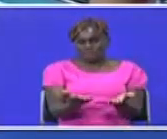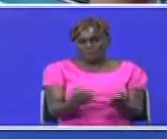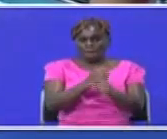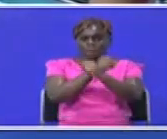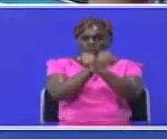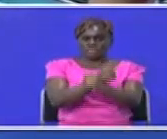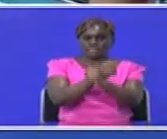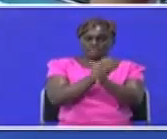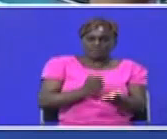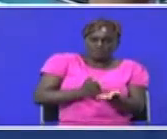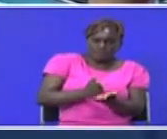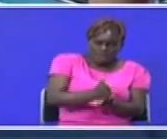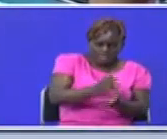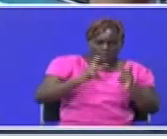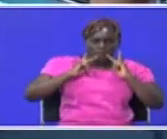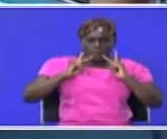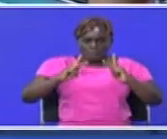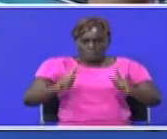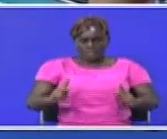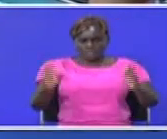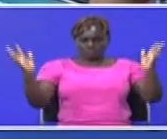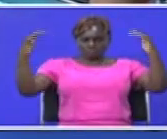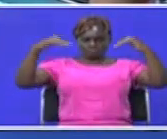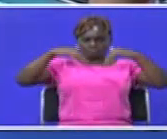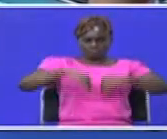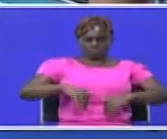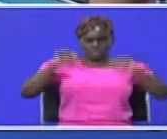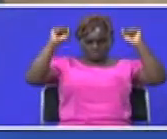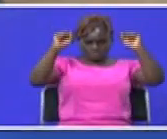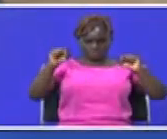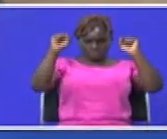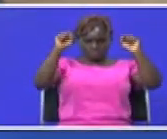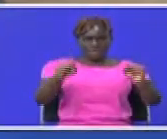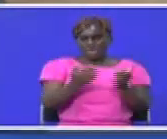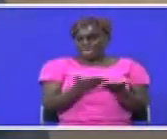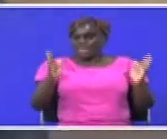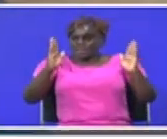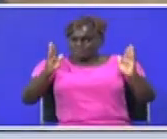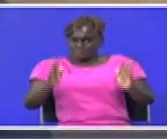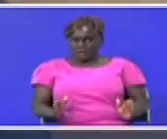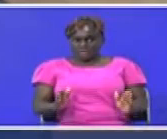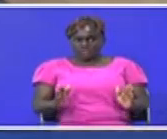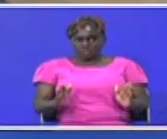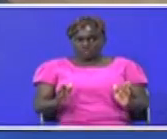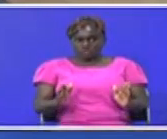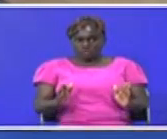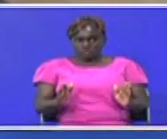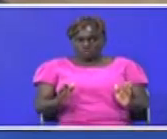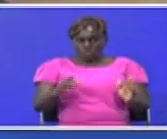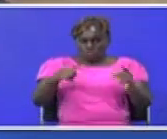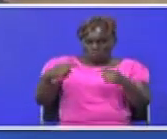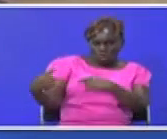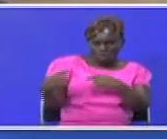the rights to peacefully assemble and demonstrate. Anybody who is going to confront